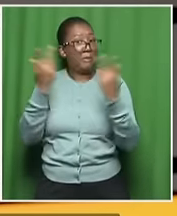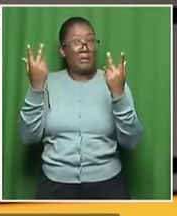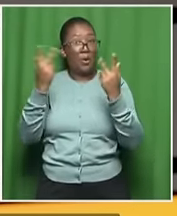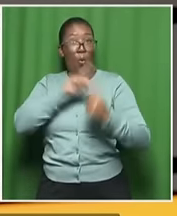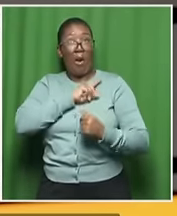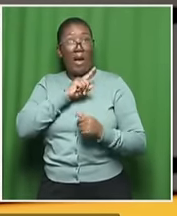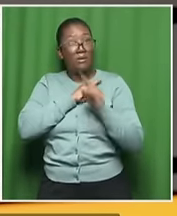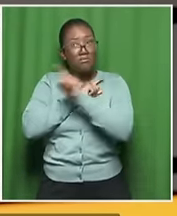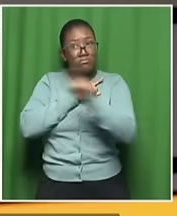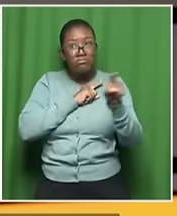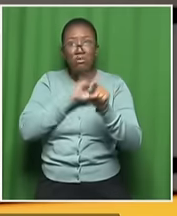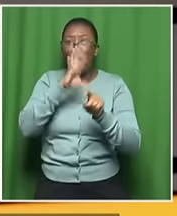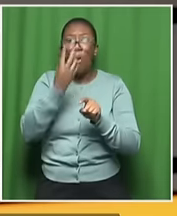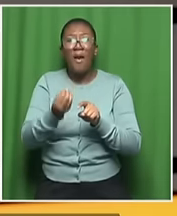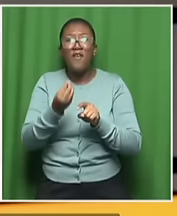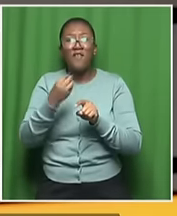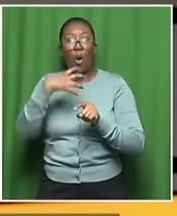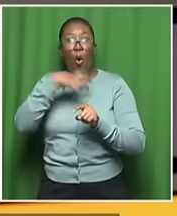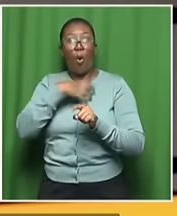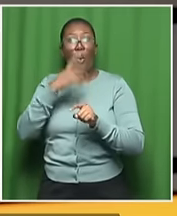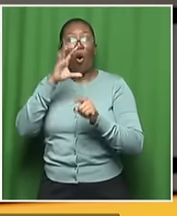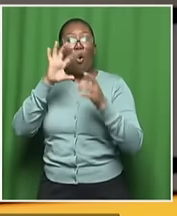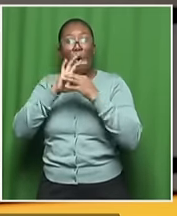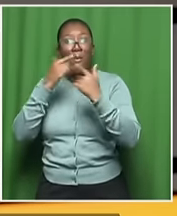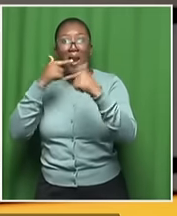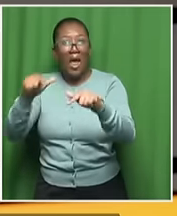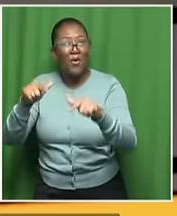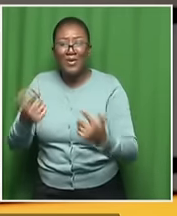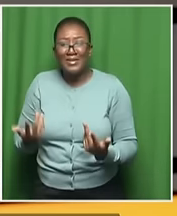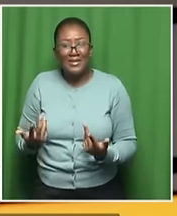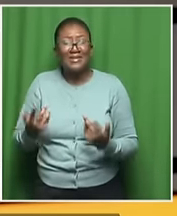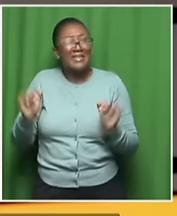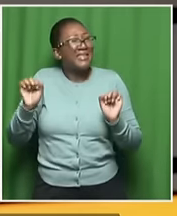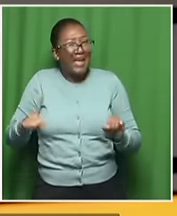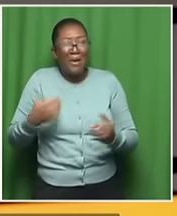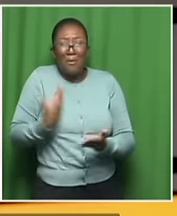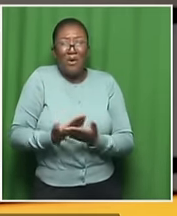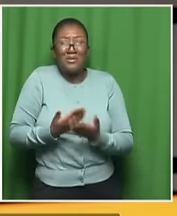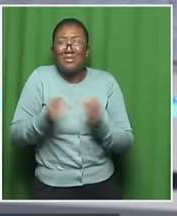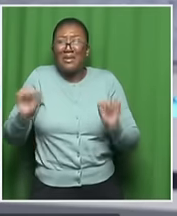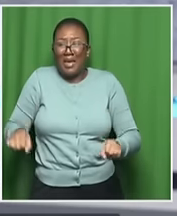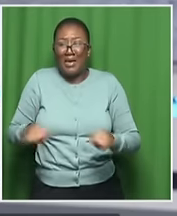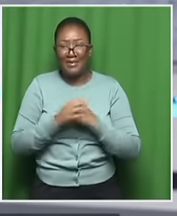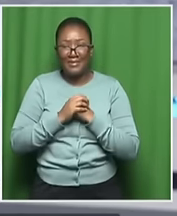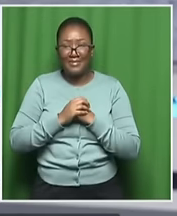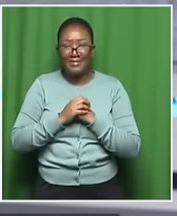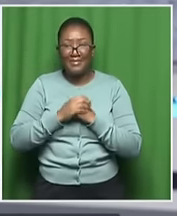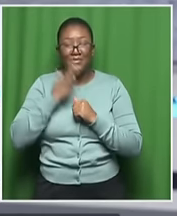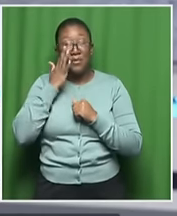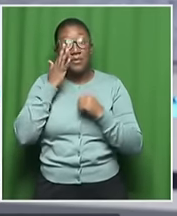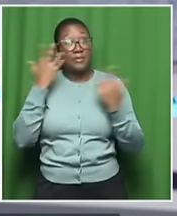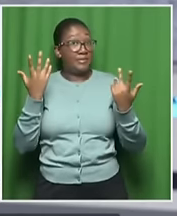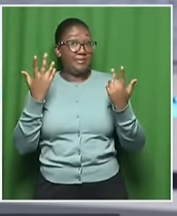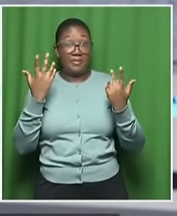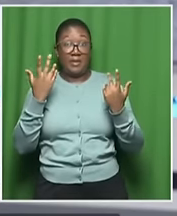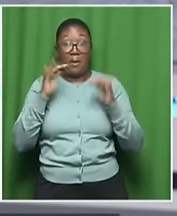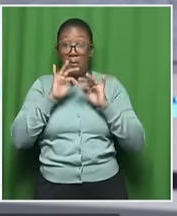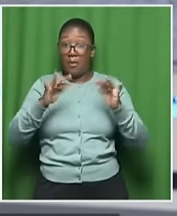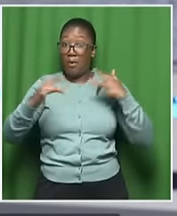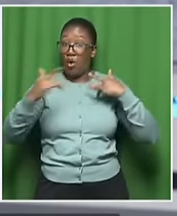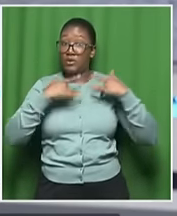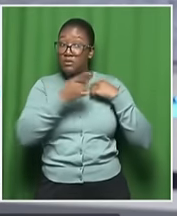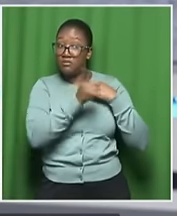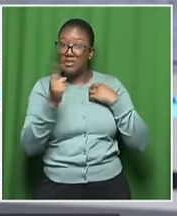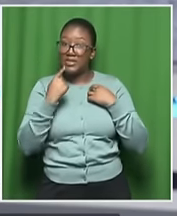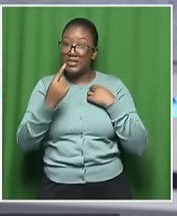are dominantly in those specific languages? It is possible. So for those who are concerned that the Freedom Front